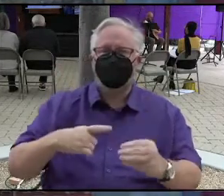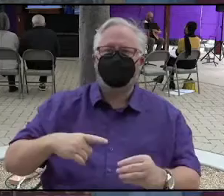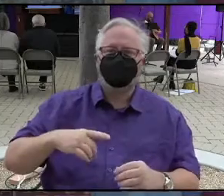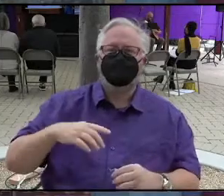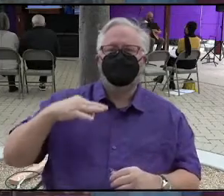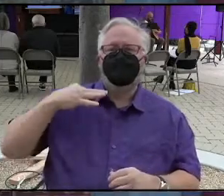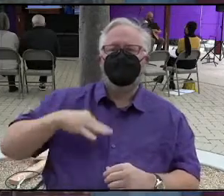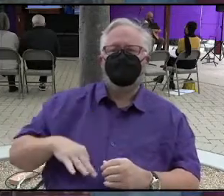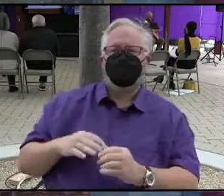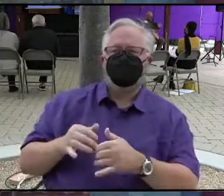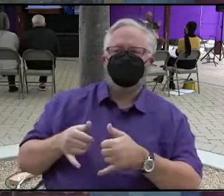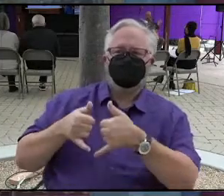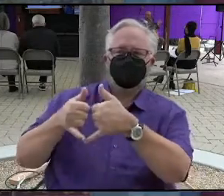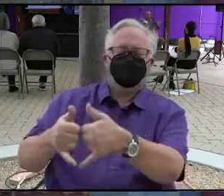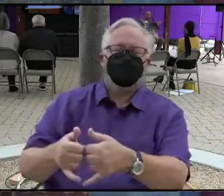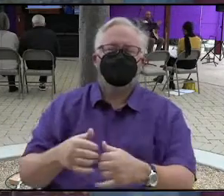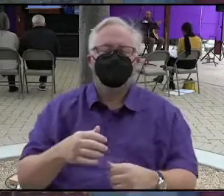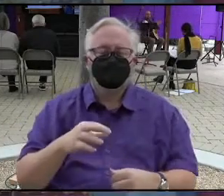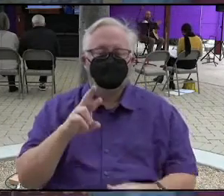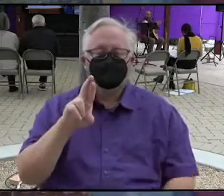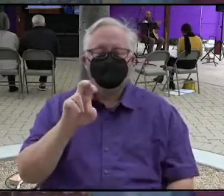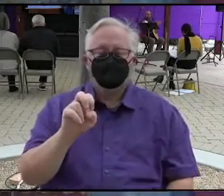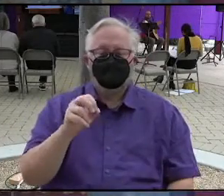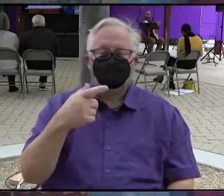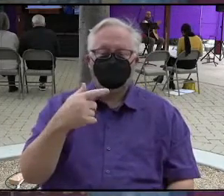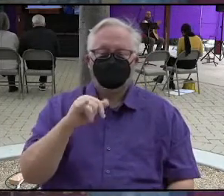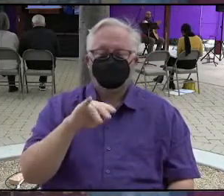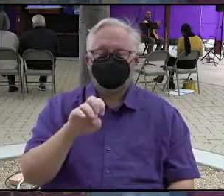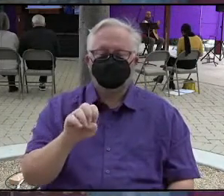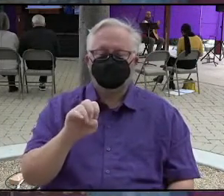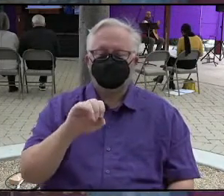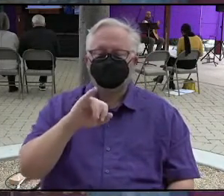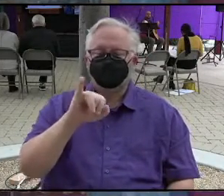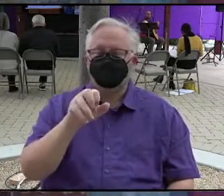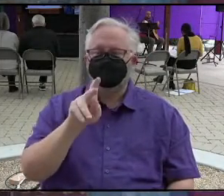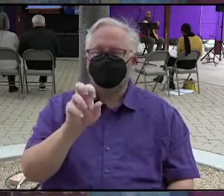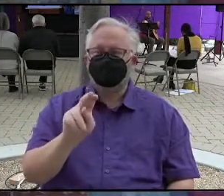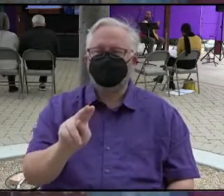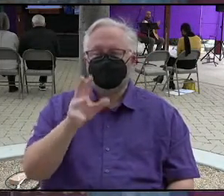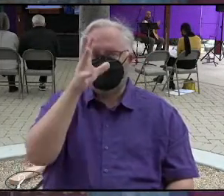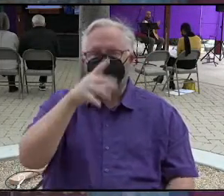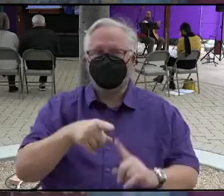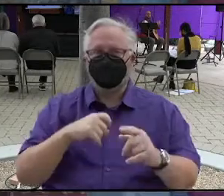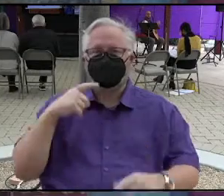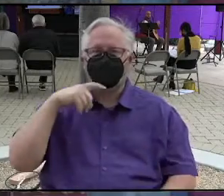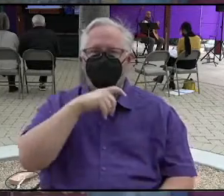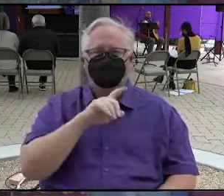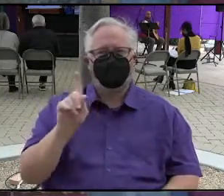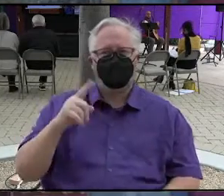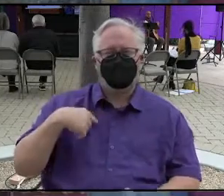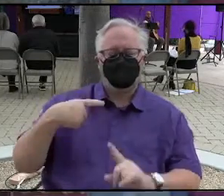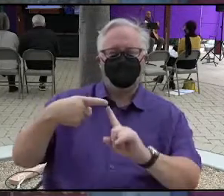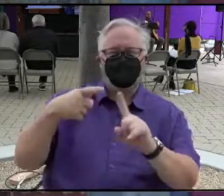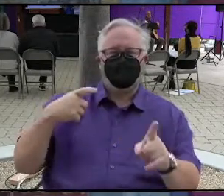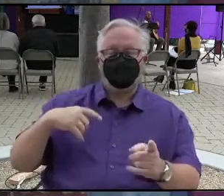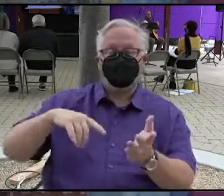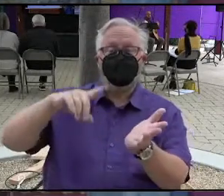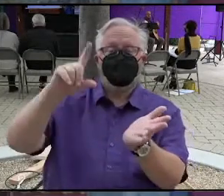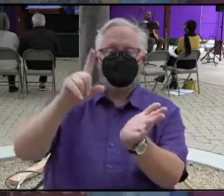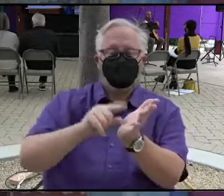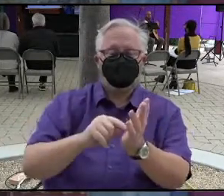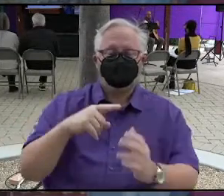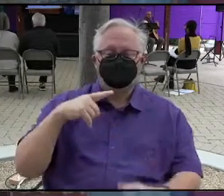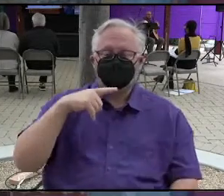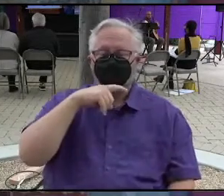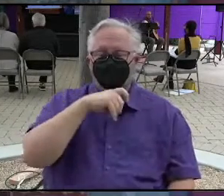by a man named Reggie Jackson, who's from Milwaukee, which is where I come to you from, which was published in the